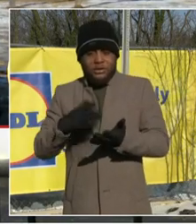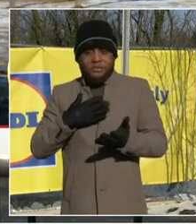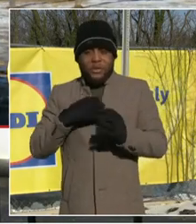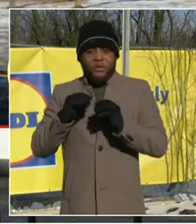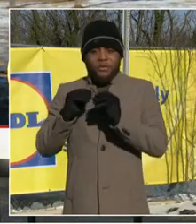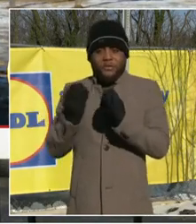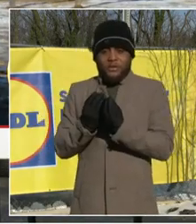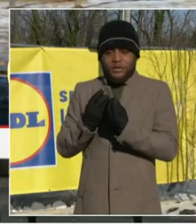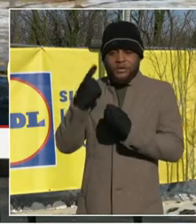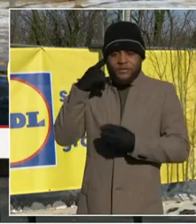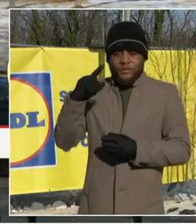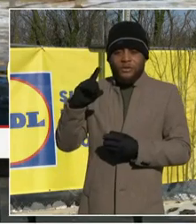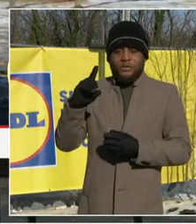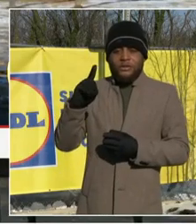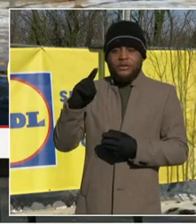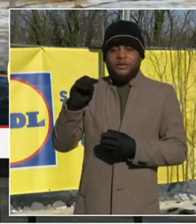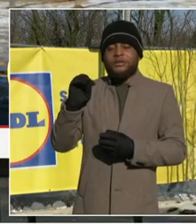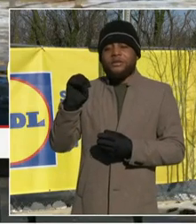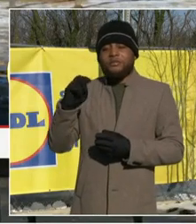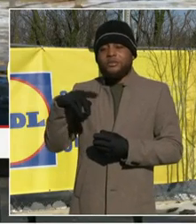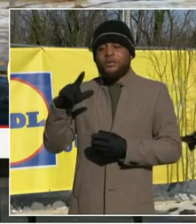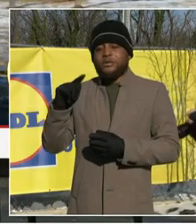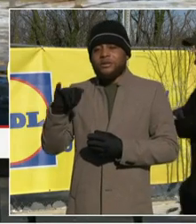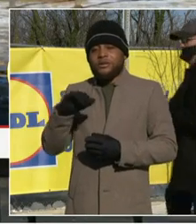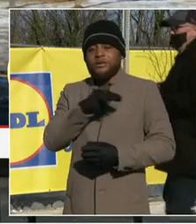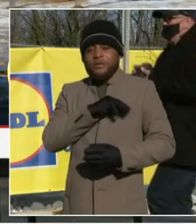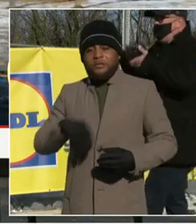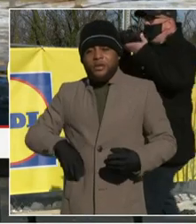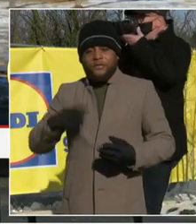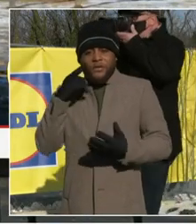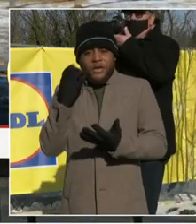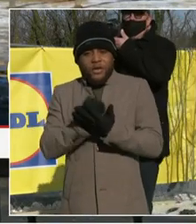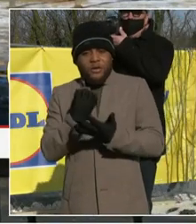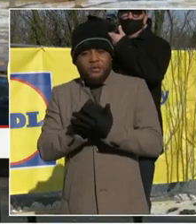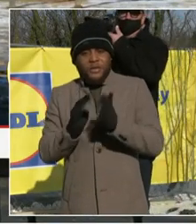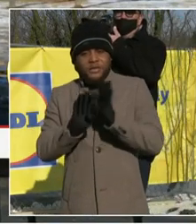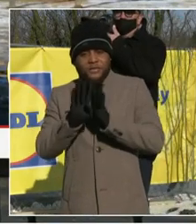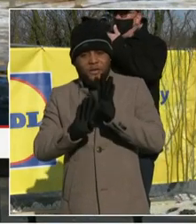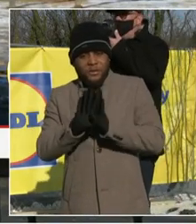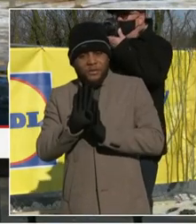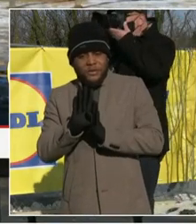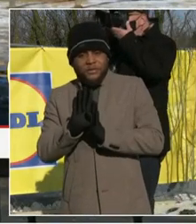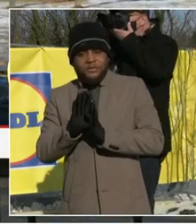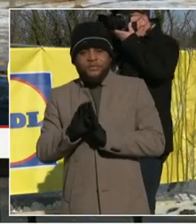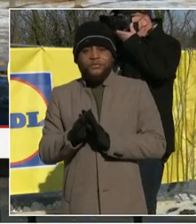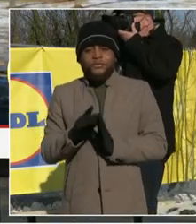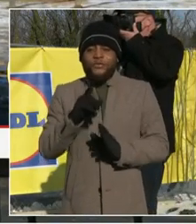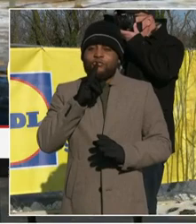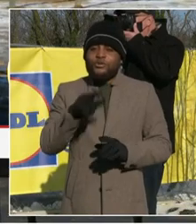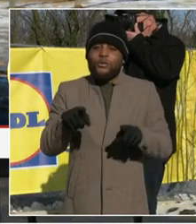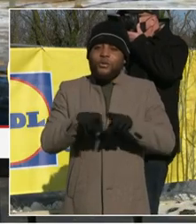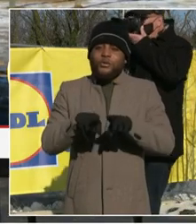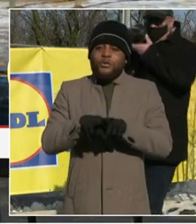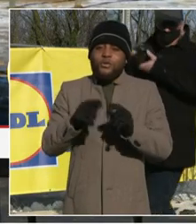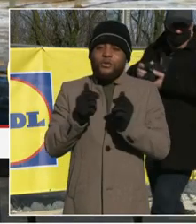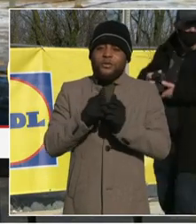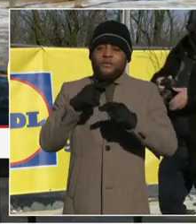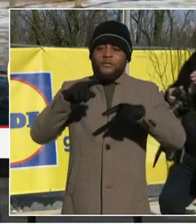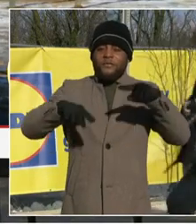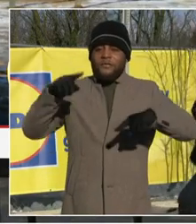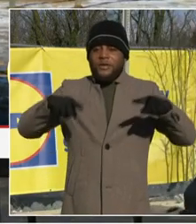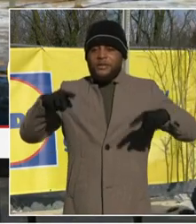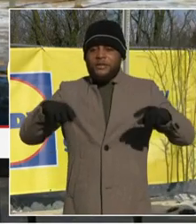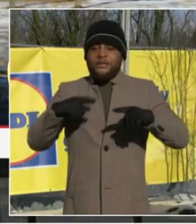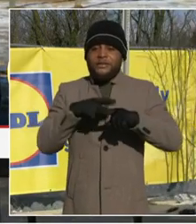Deputy Mayor for Planning and Economic Development, who in also various iterations and many